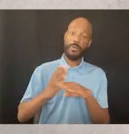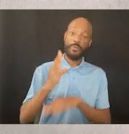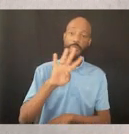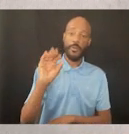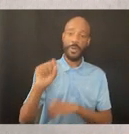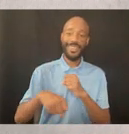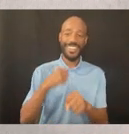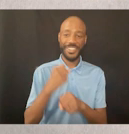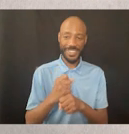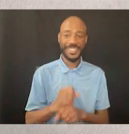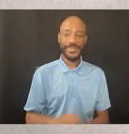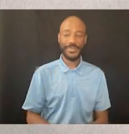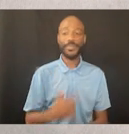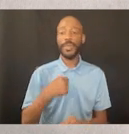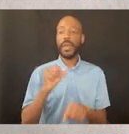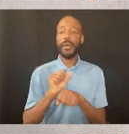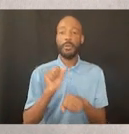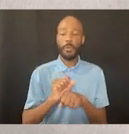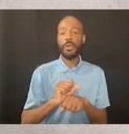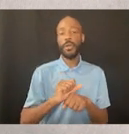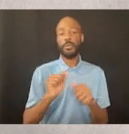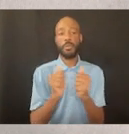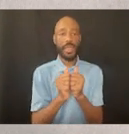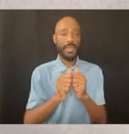I work in sculpture,